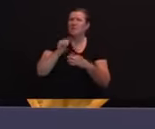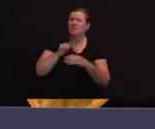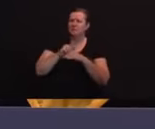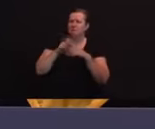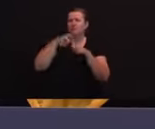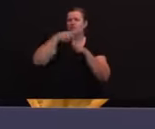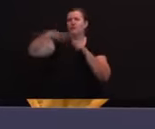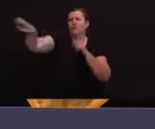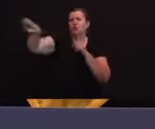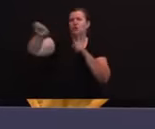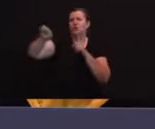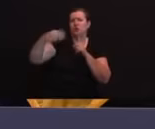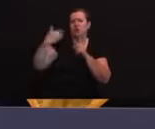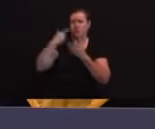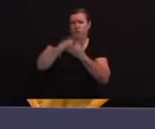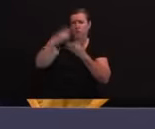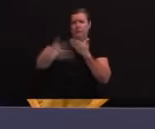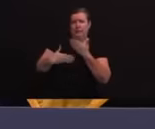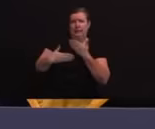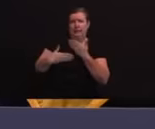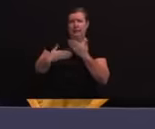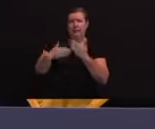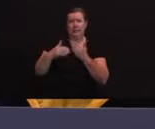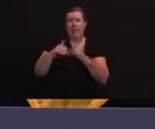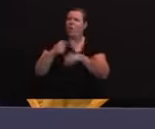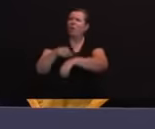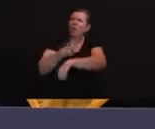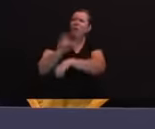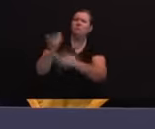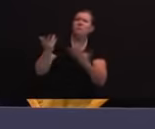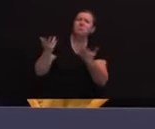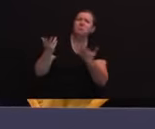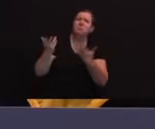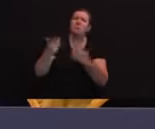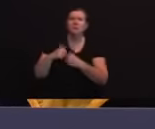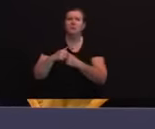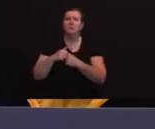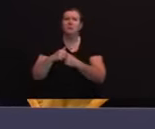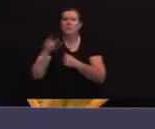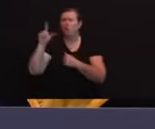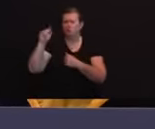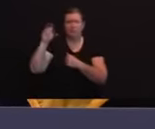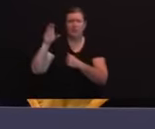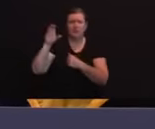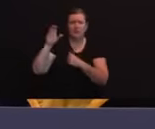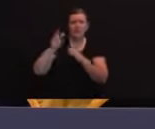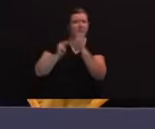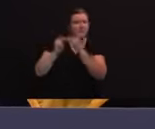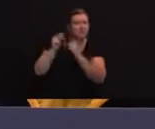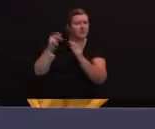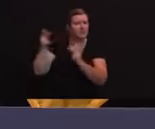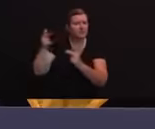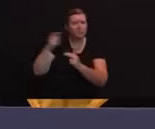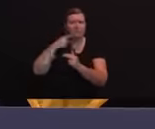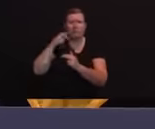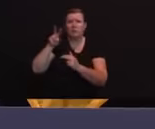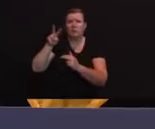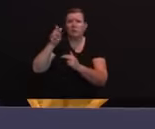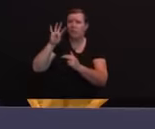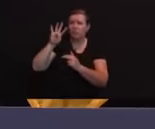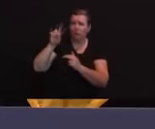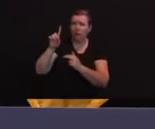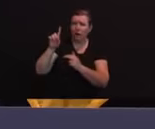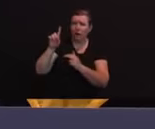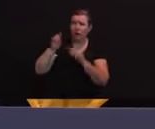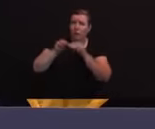divert? I also am wondering about the long-term care facilities. You said you were concerned about them. There are 241 outbreaks listed on the dashboard as of